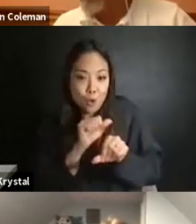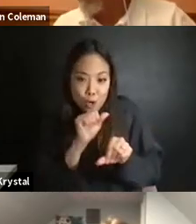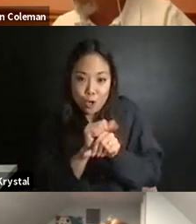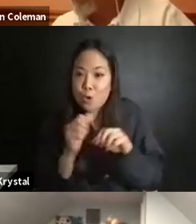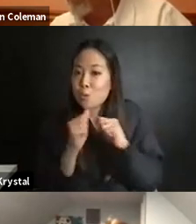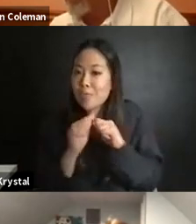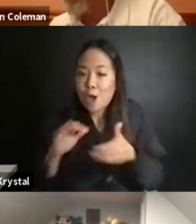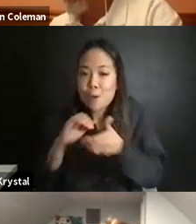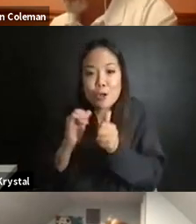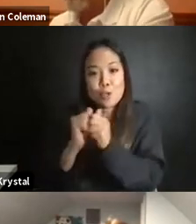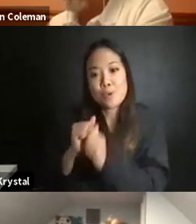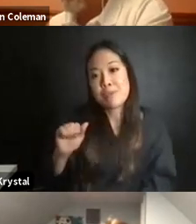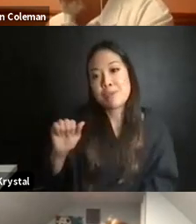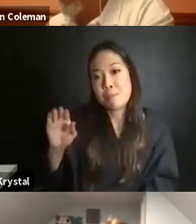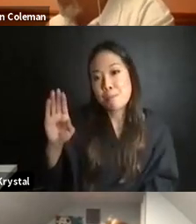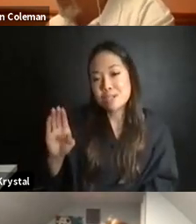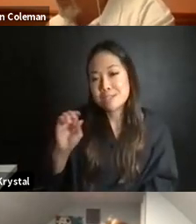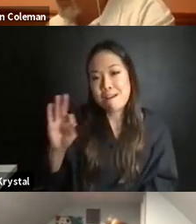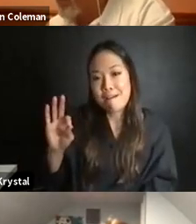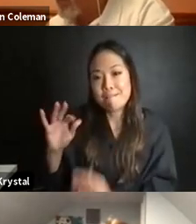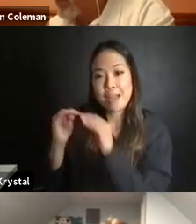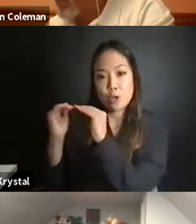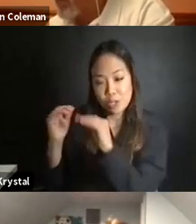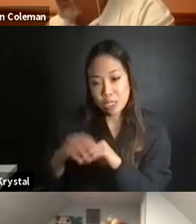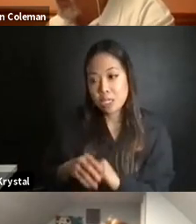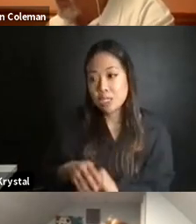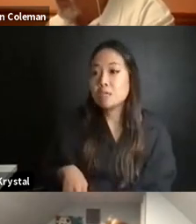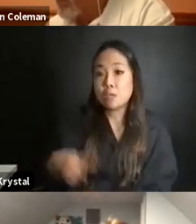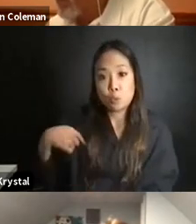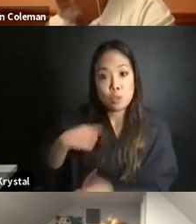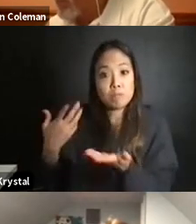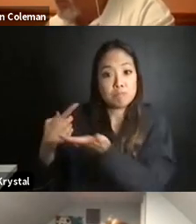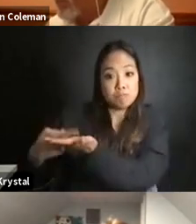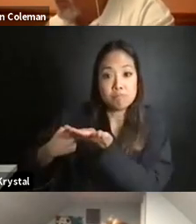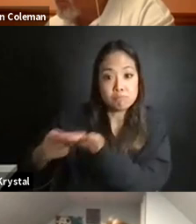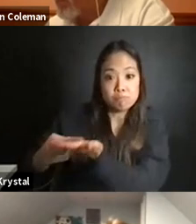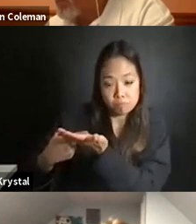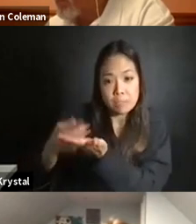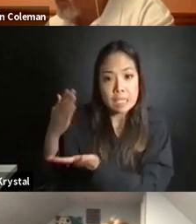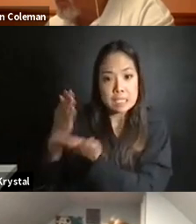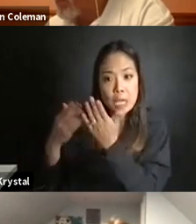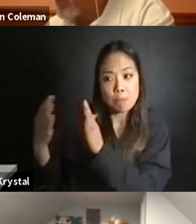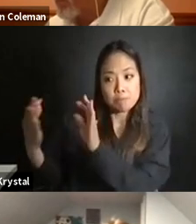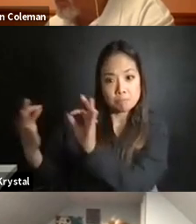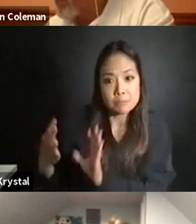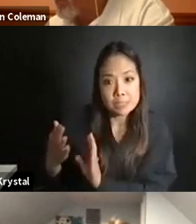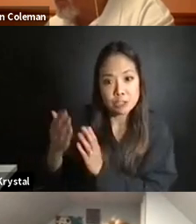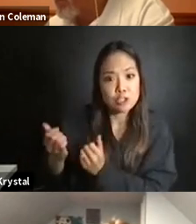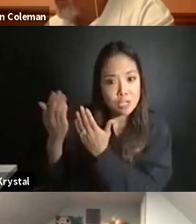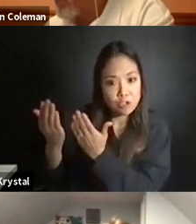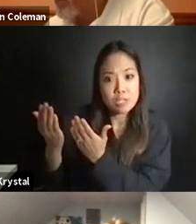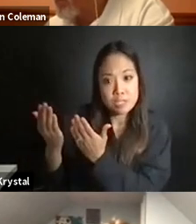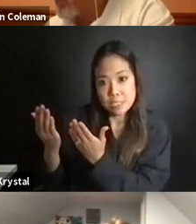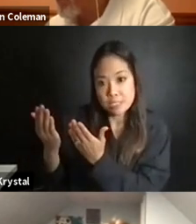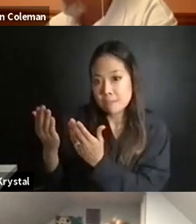um equity we have been in some preliminary talks in terms of um some suggestions have been made um so but yes